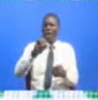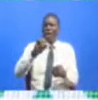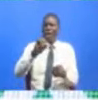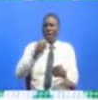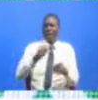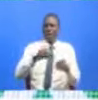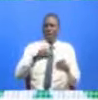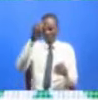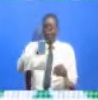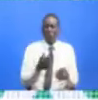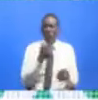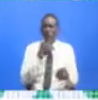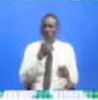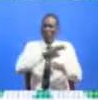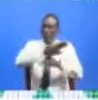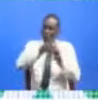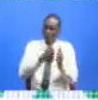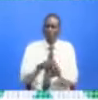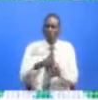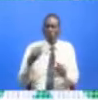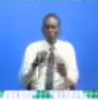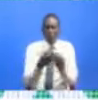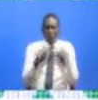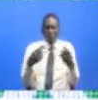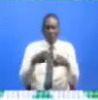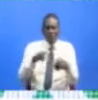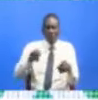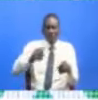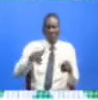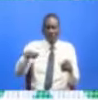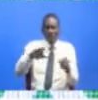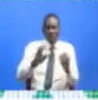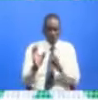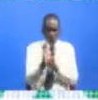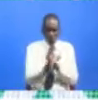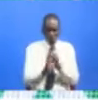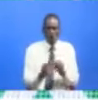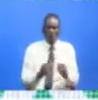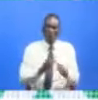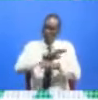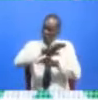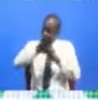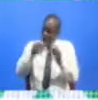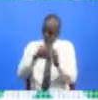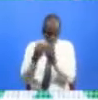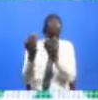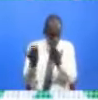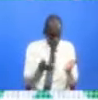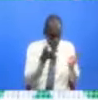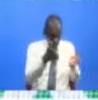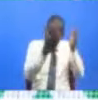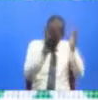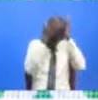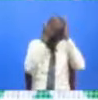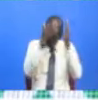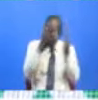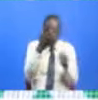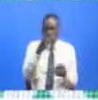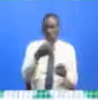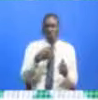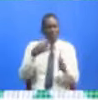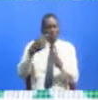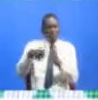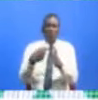Nyanza, all the gold from many other parts of the country will end up here because you'll have a niche for